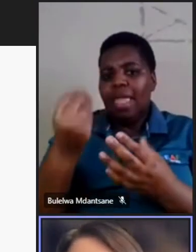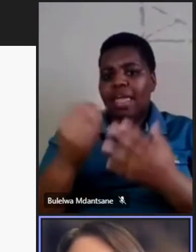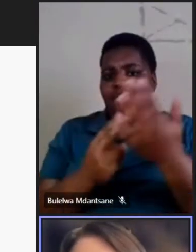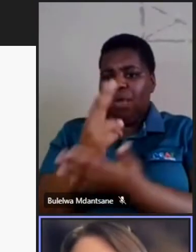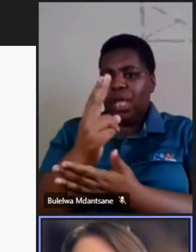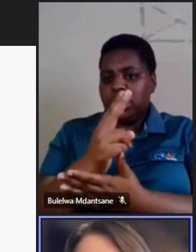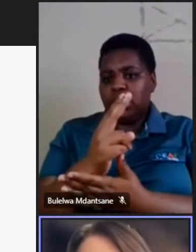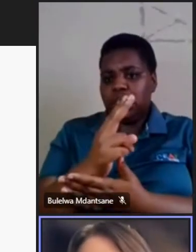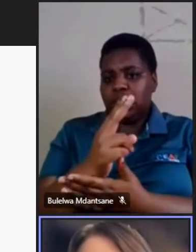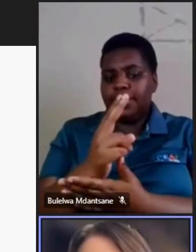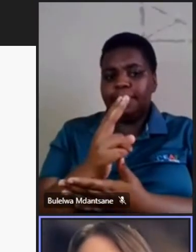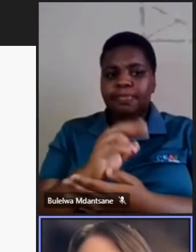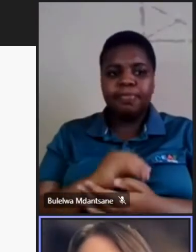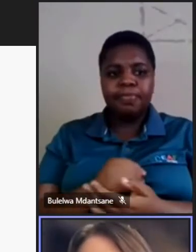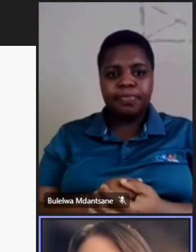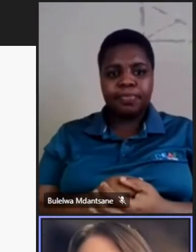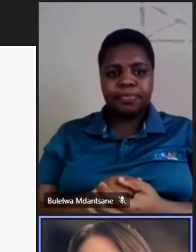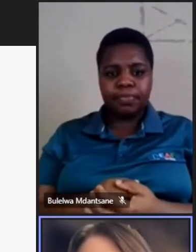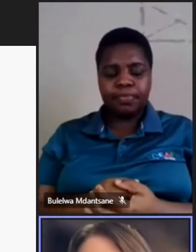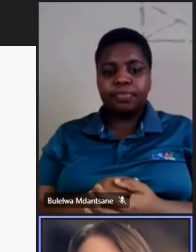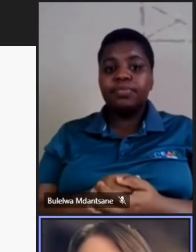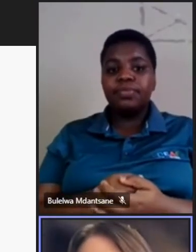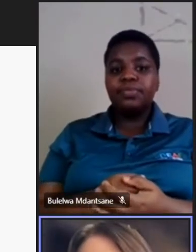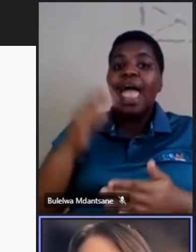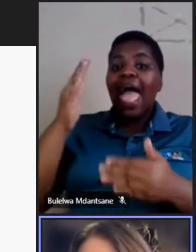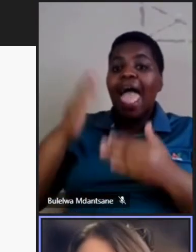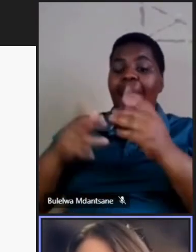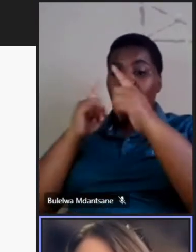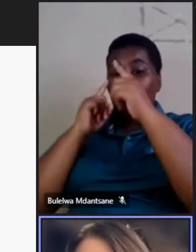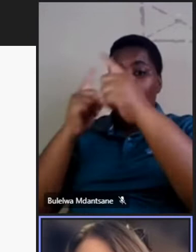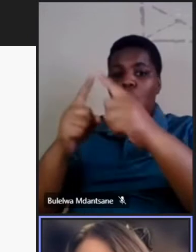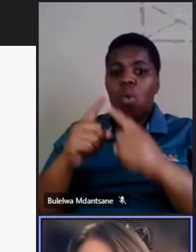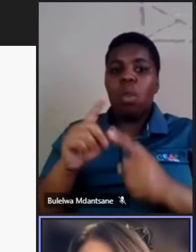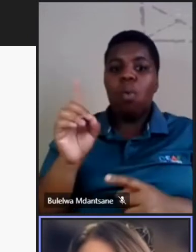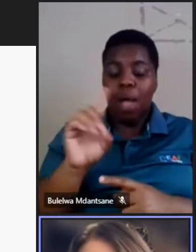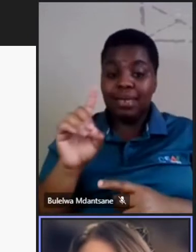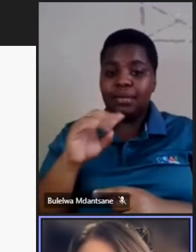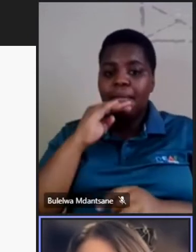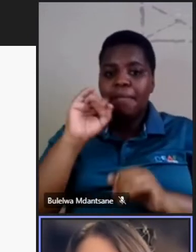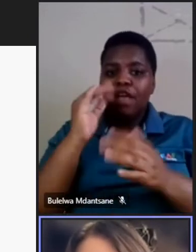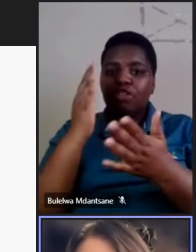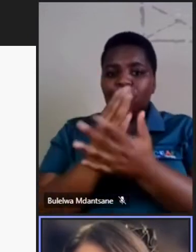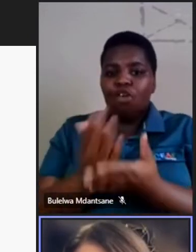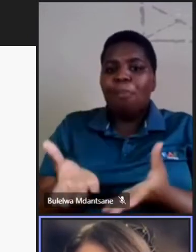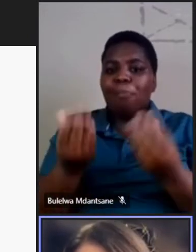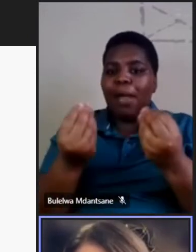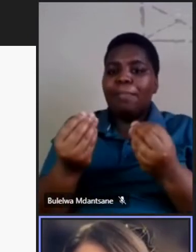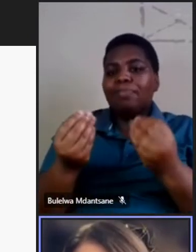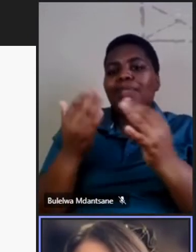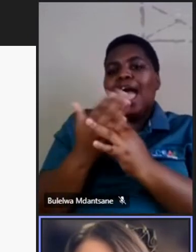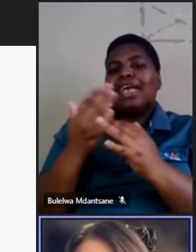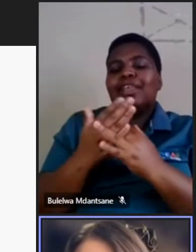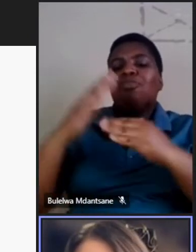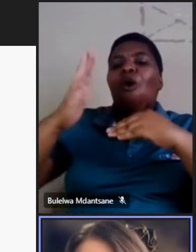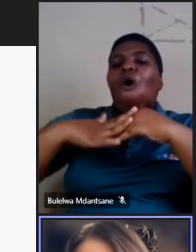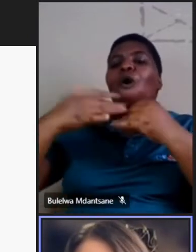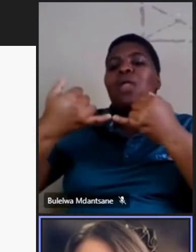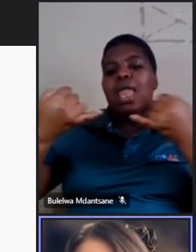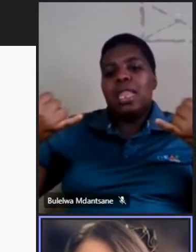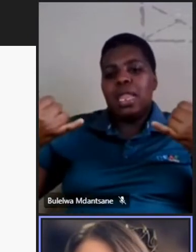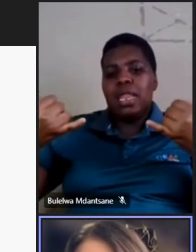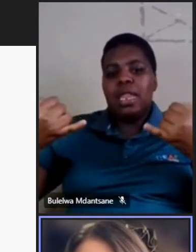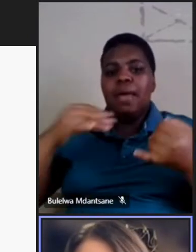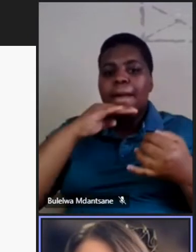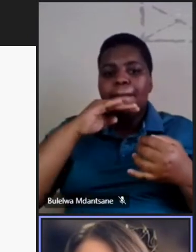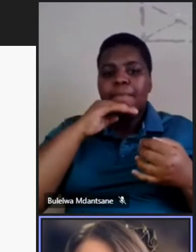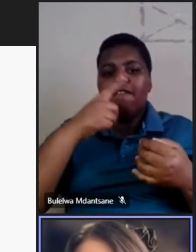So the end goal, the main and end goals of the guide is simply to have it accessible on online platforms for adolescent girls